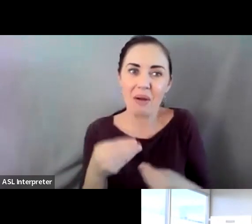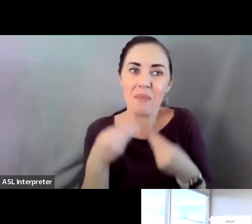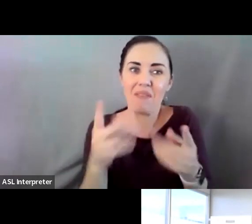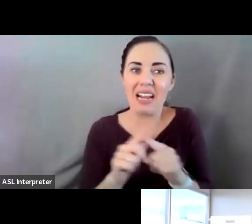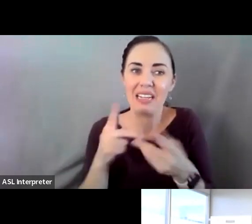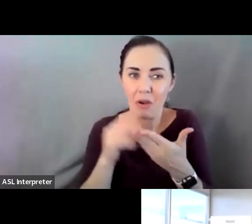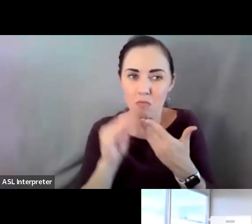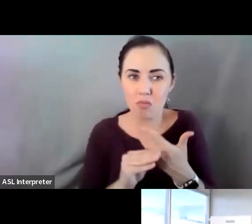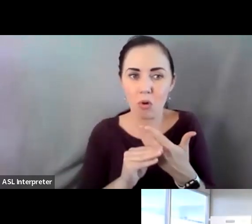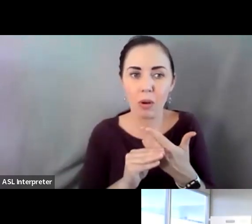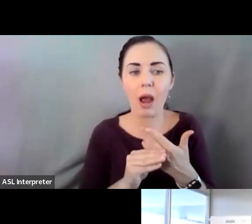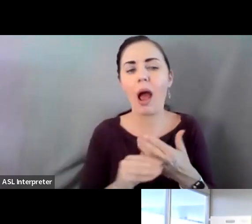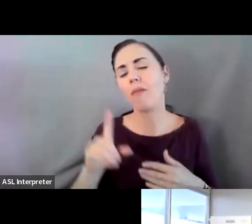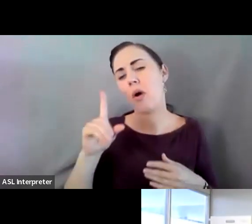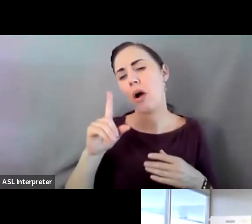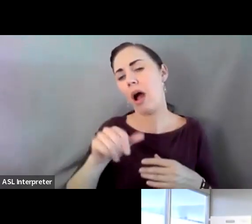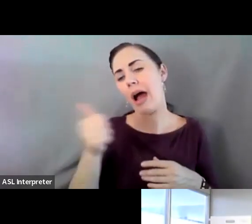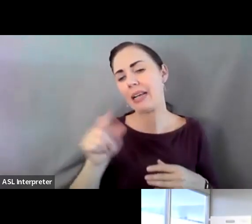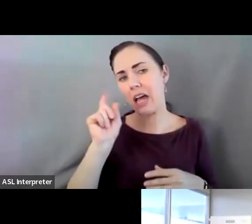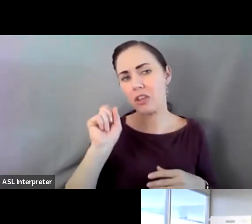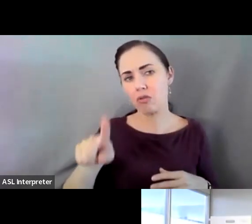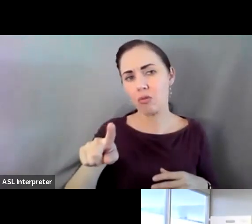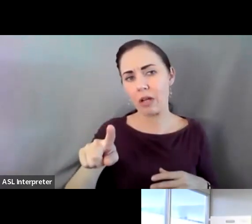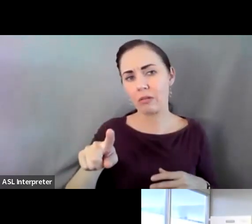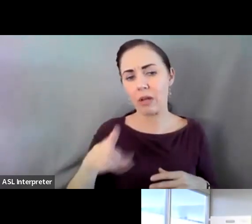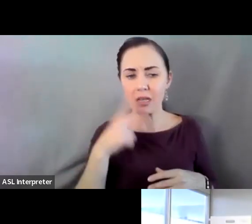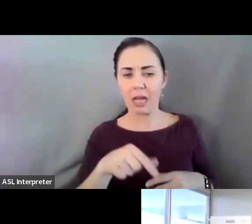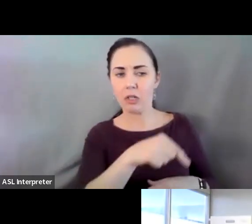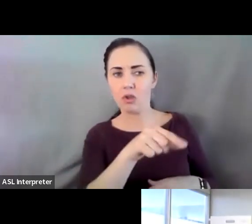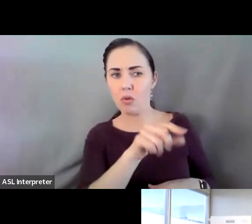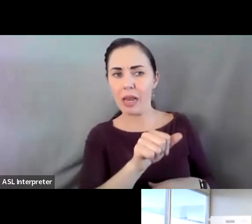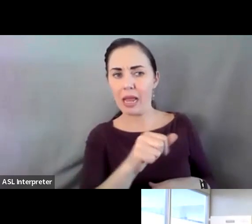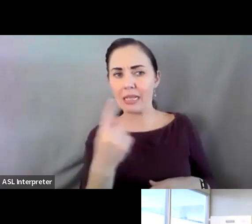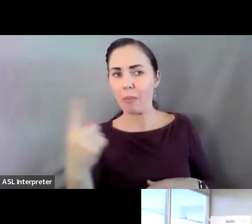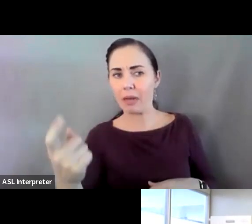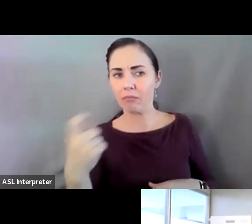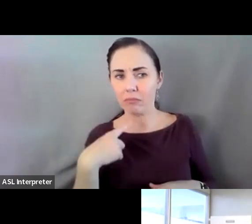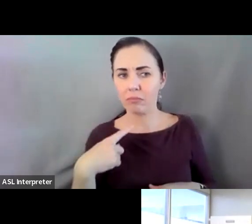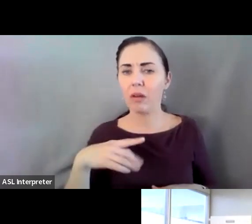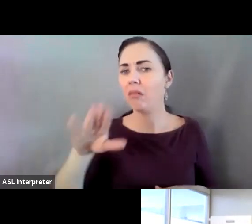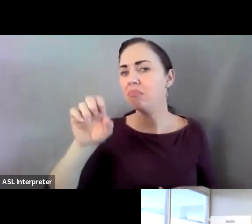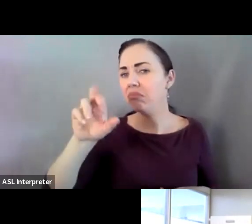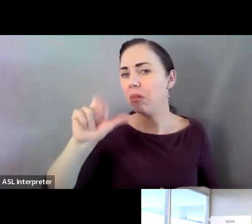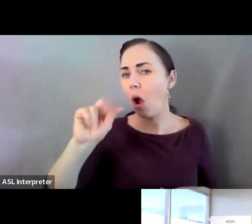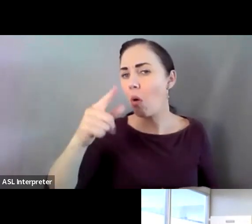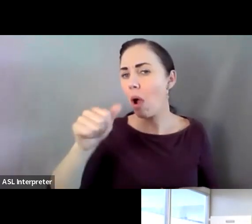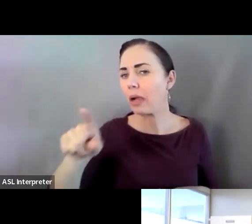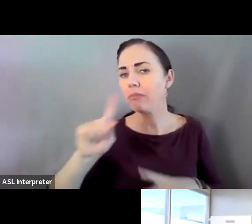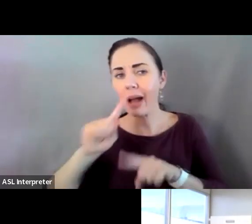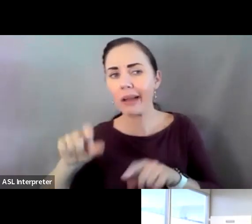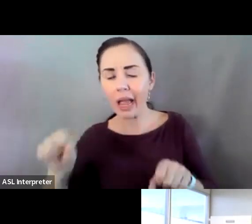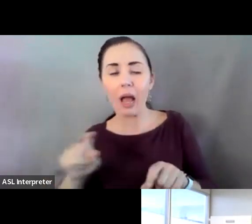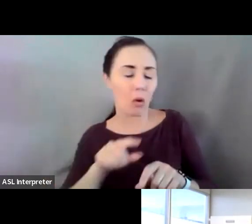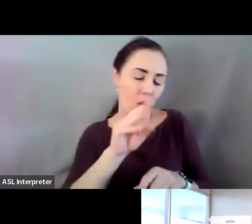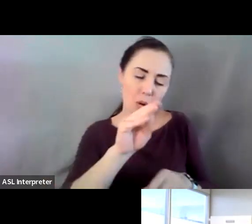much. I did have another question that came up in the Q&A, and Aranga, if you want to answer this, and Melissa, I think both of